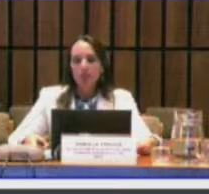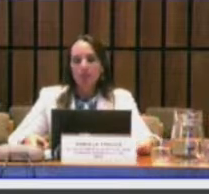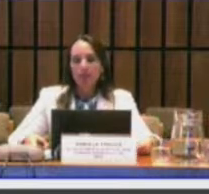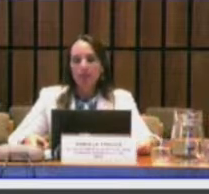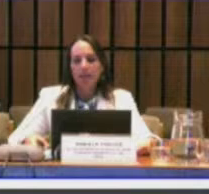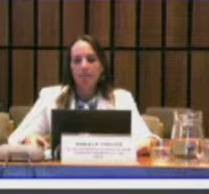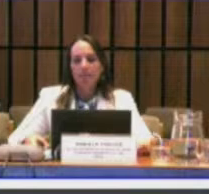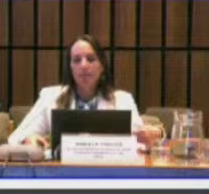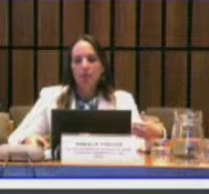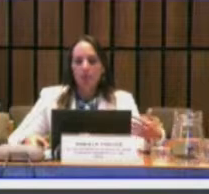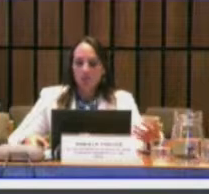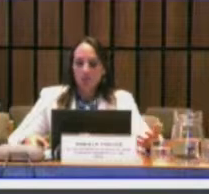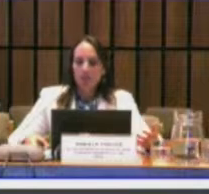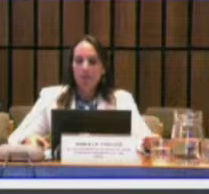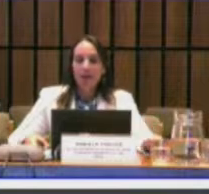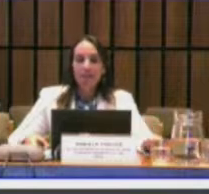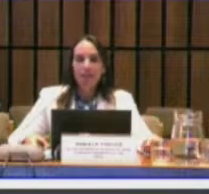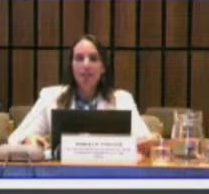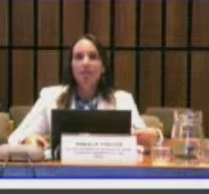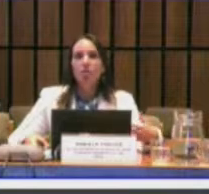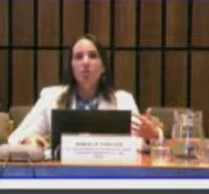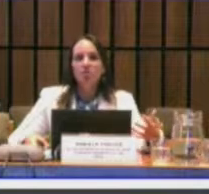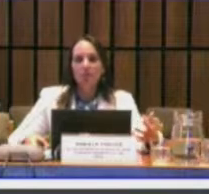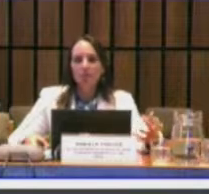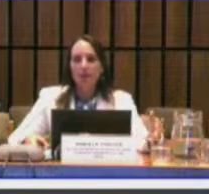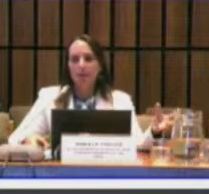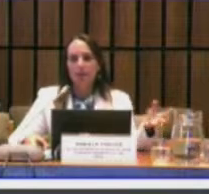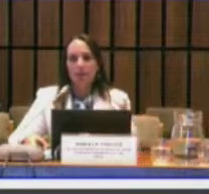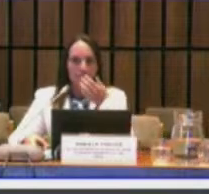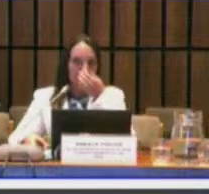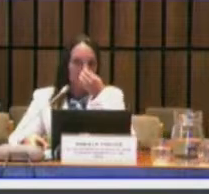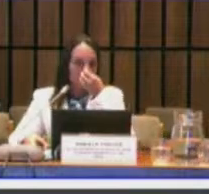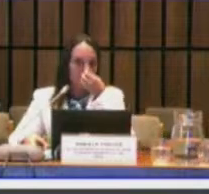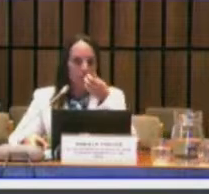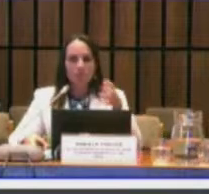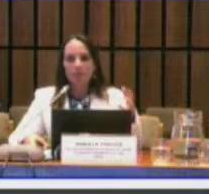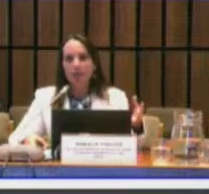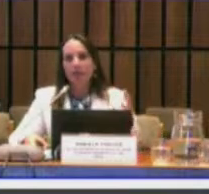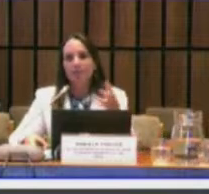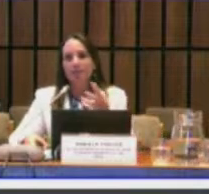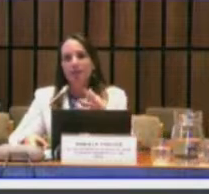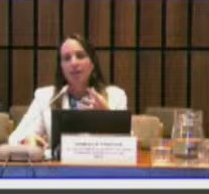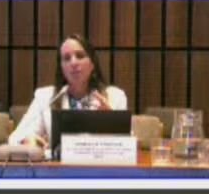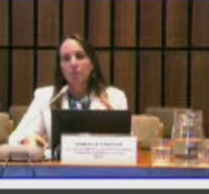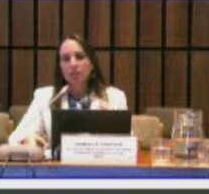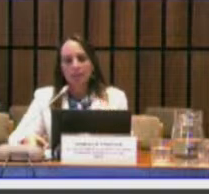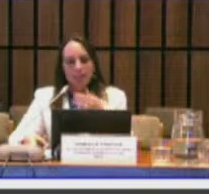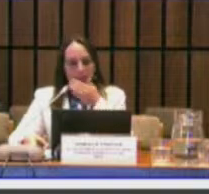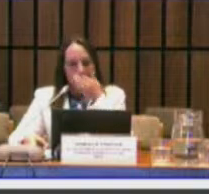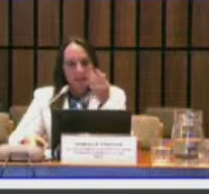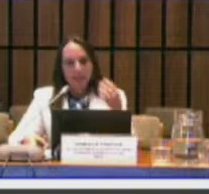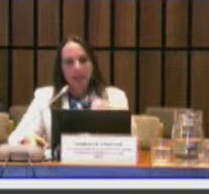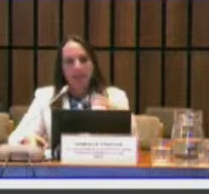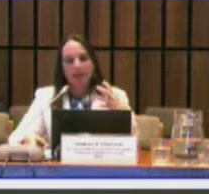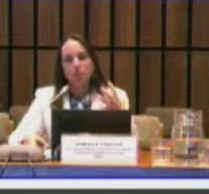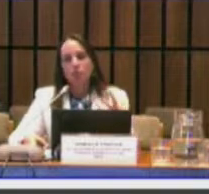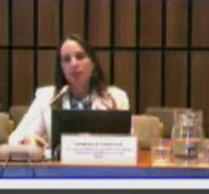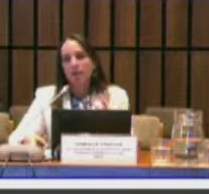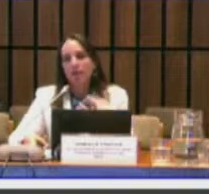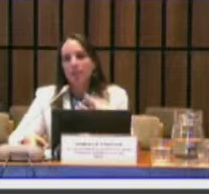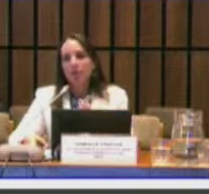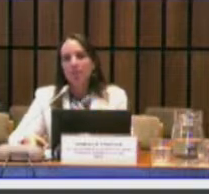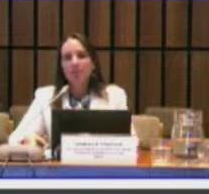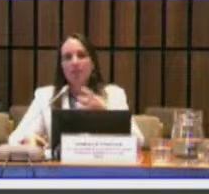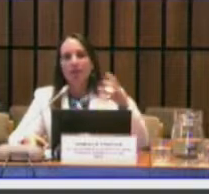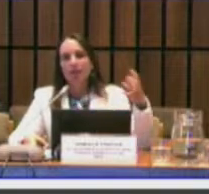And that includes information such as gender, education of a mother and father. So